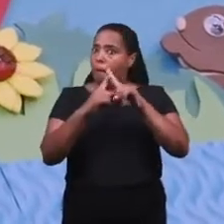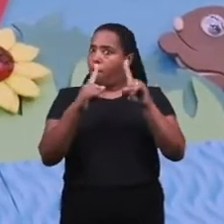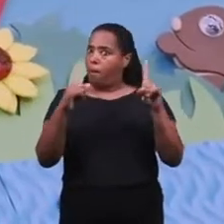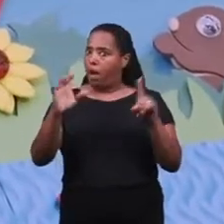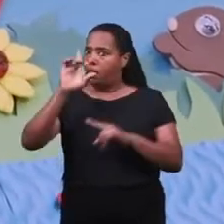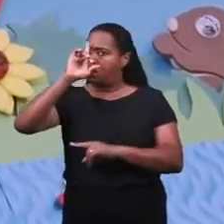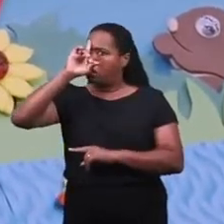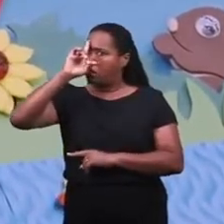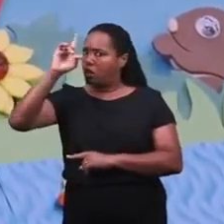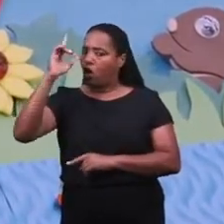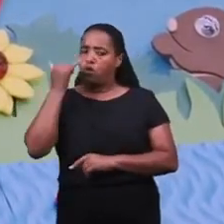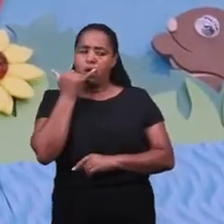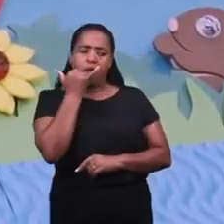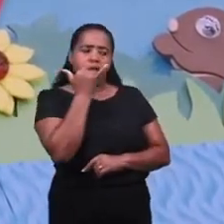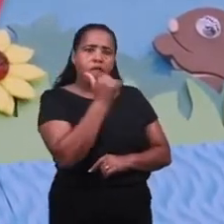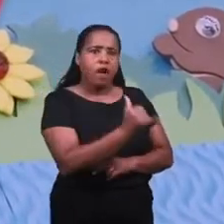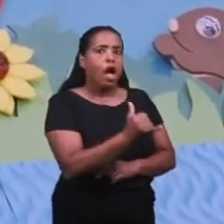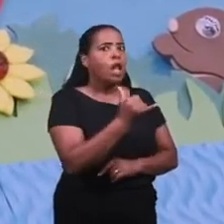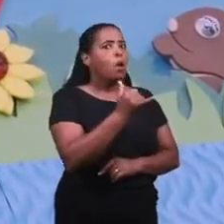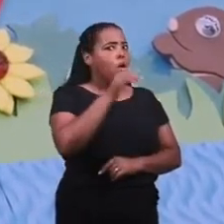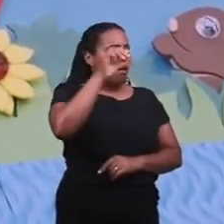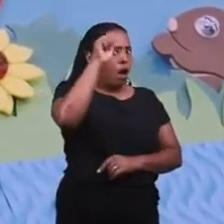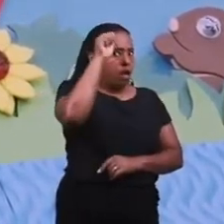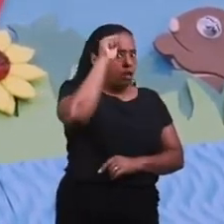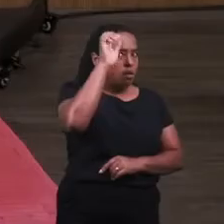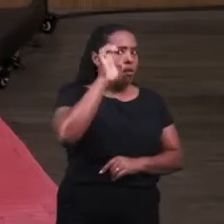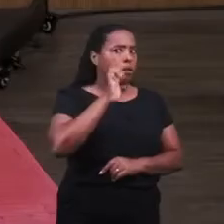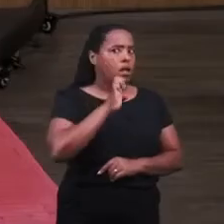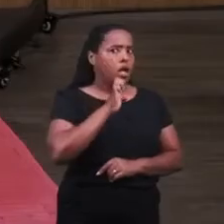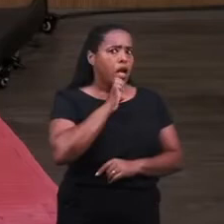And he told Adam and Eve to not eat from this tree.